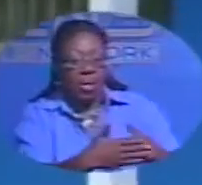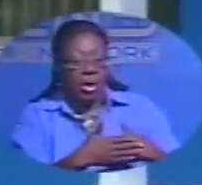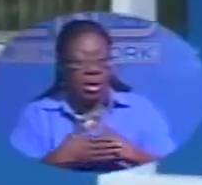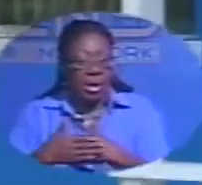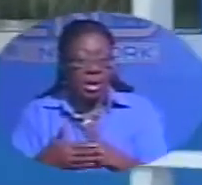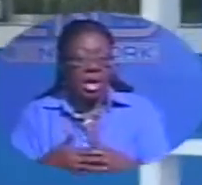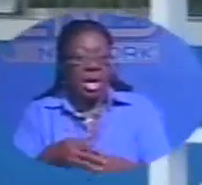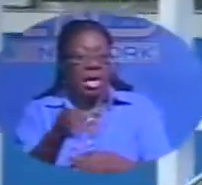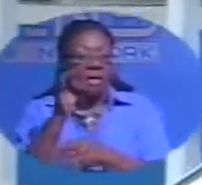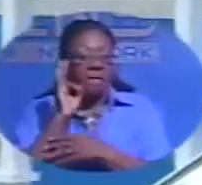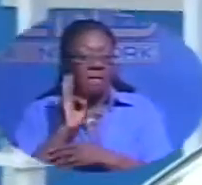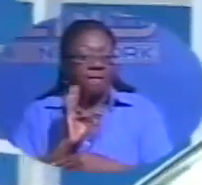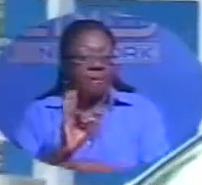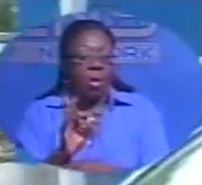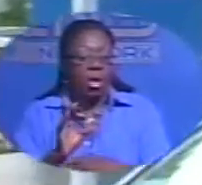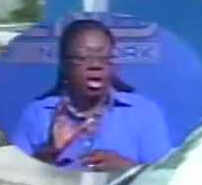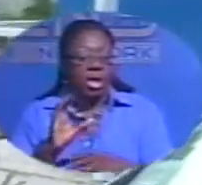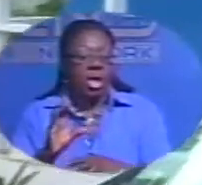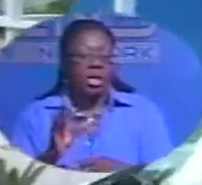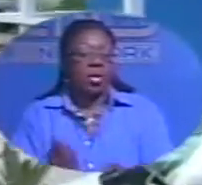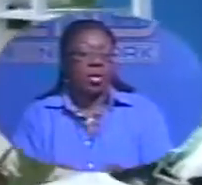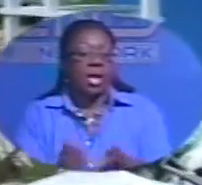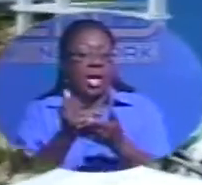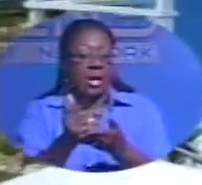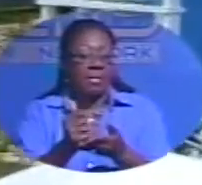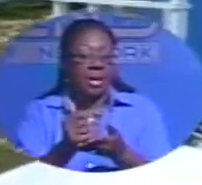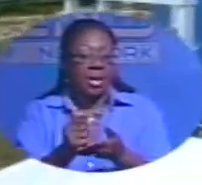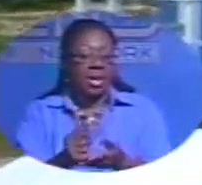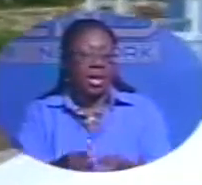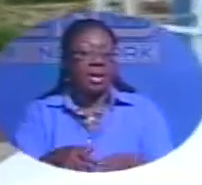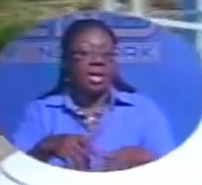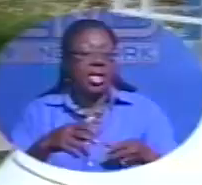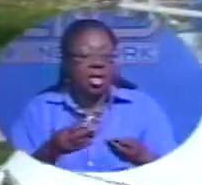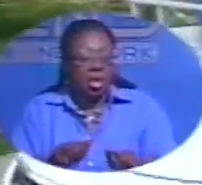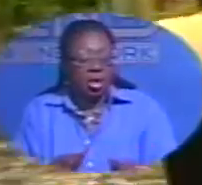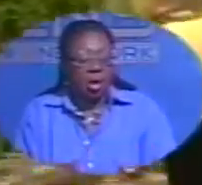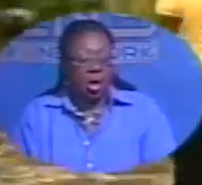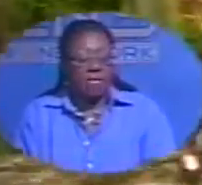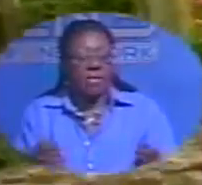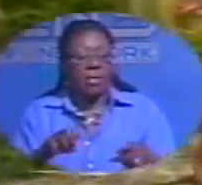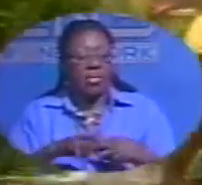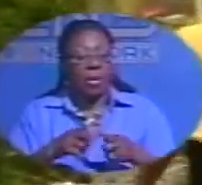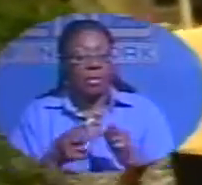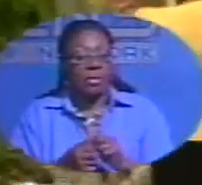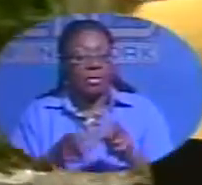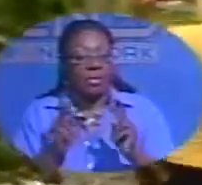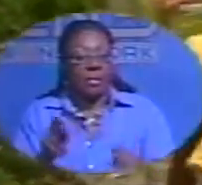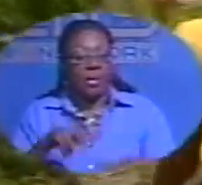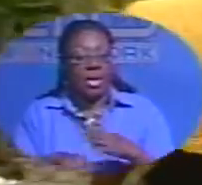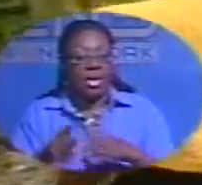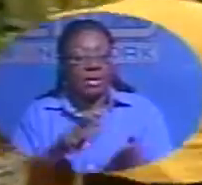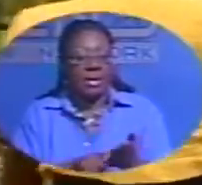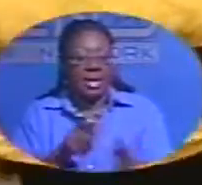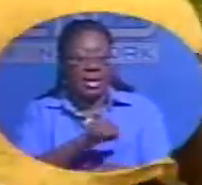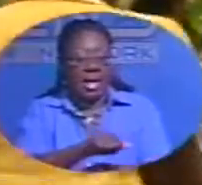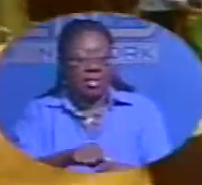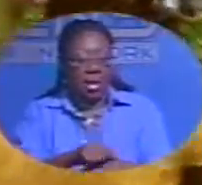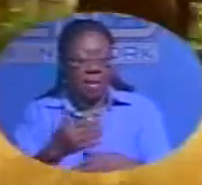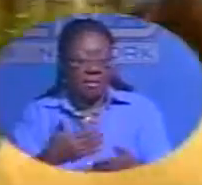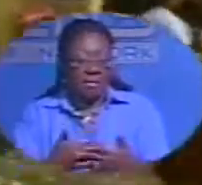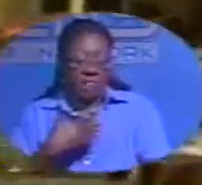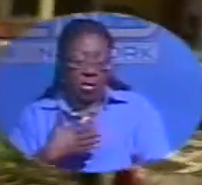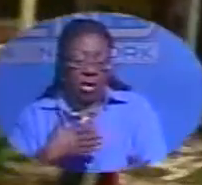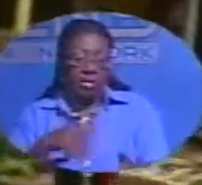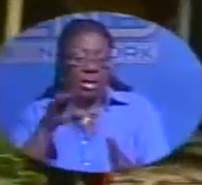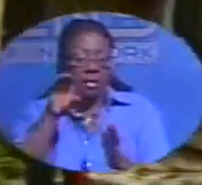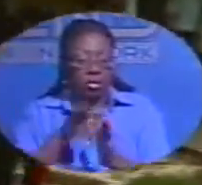Urban Renewal Office is also helping in conflict resolution with residents in the area before it becomes a criminal matter.